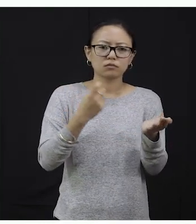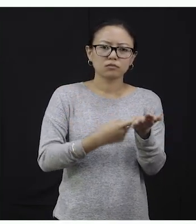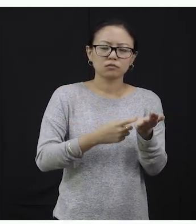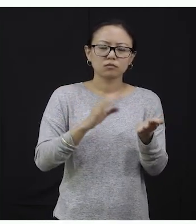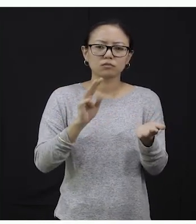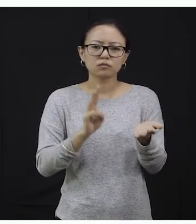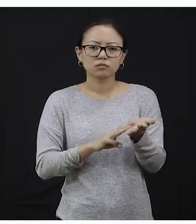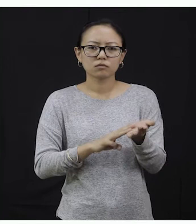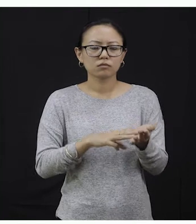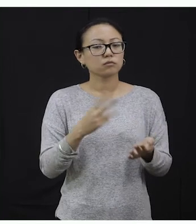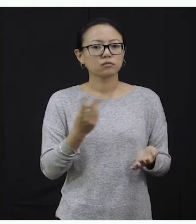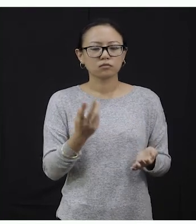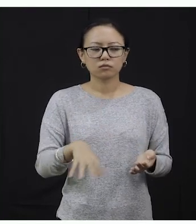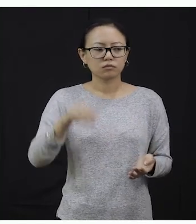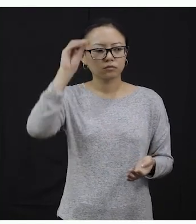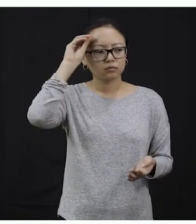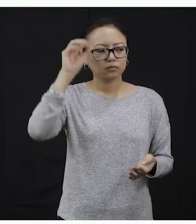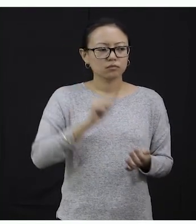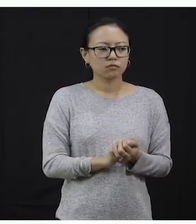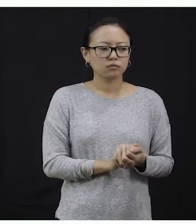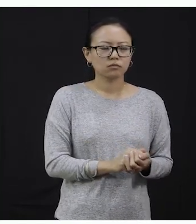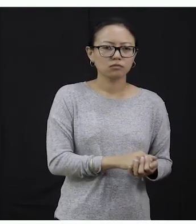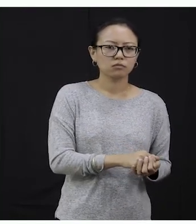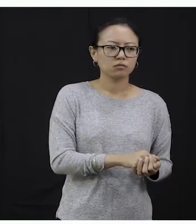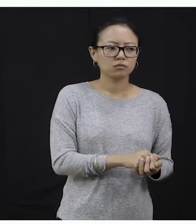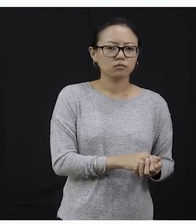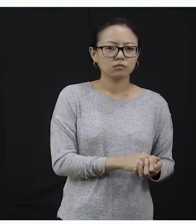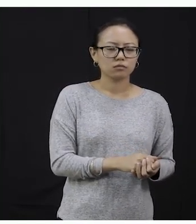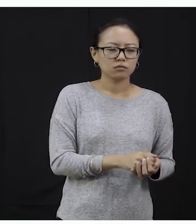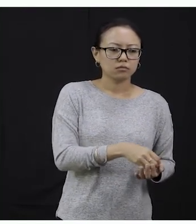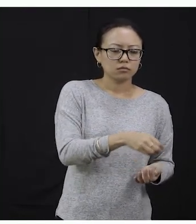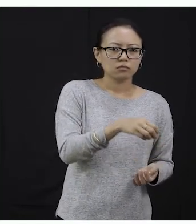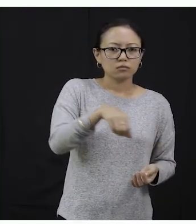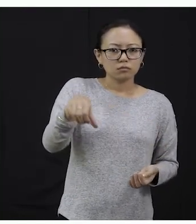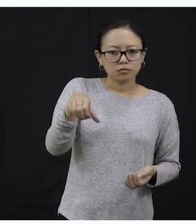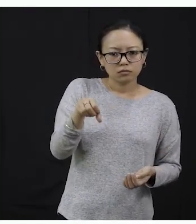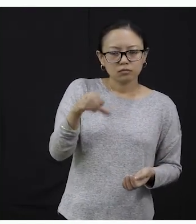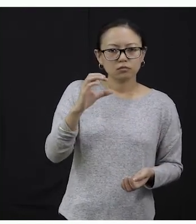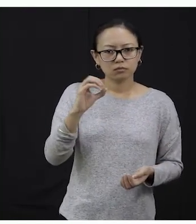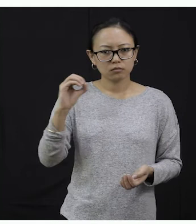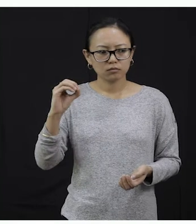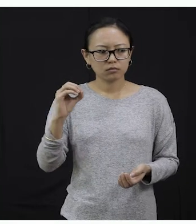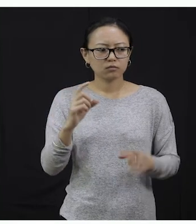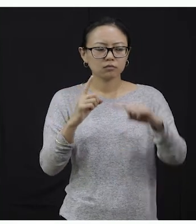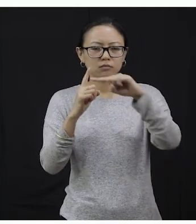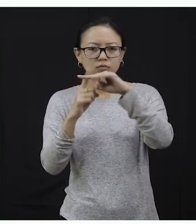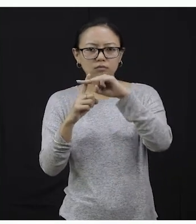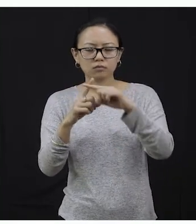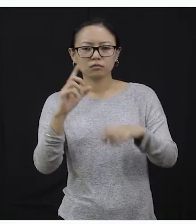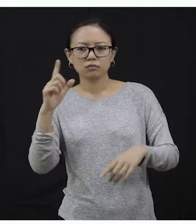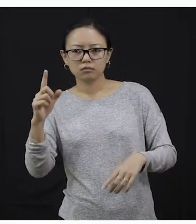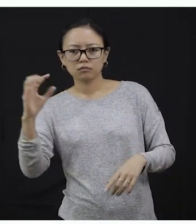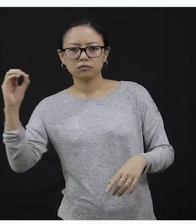plus 10 plus 6. So how do you write this in short form? You can see that 916 is